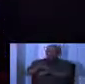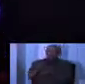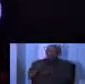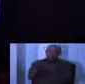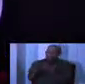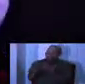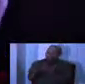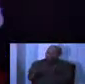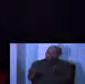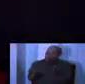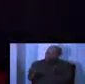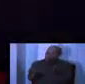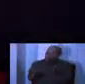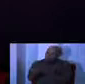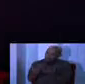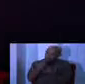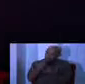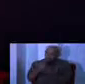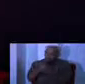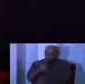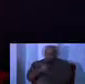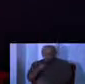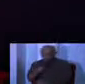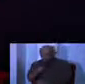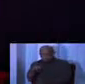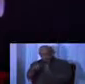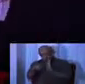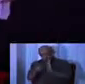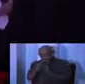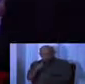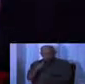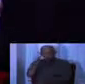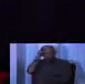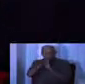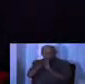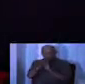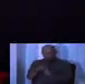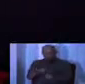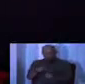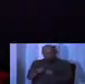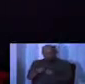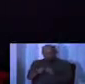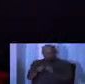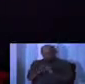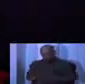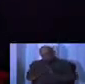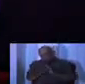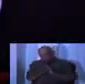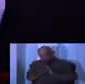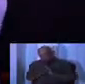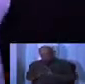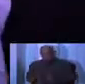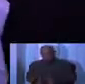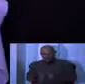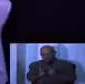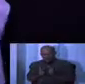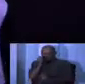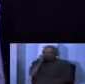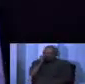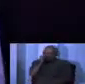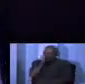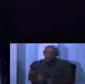made it a faith of a dogma, it really is a faith of values, living them out in our everyday